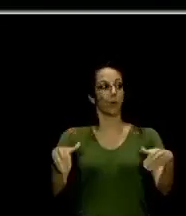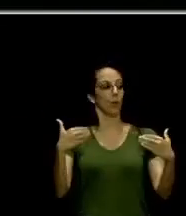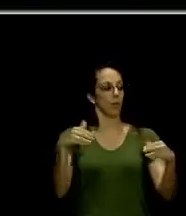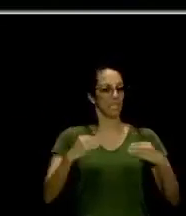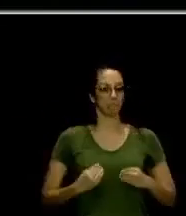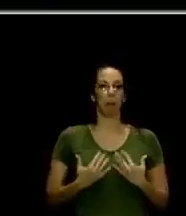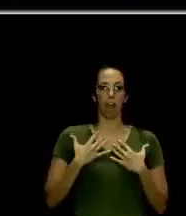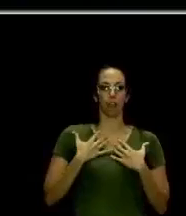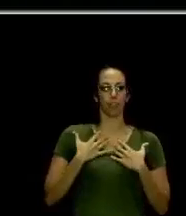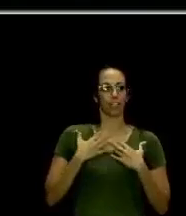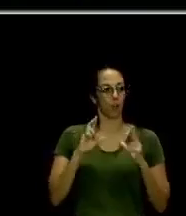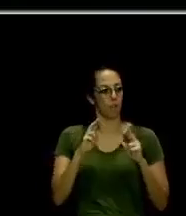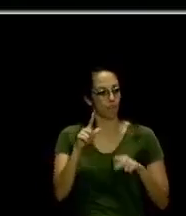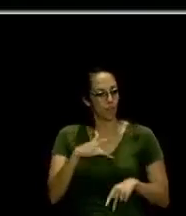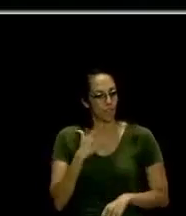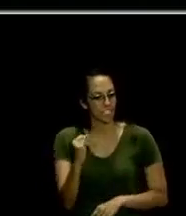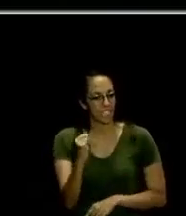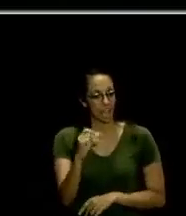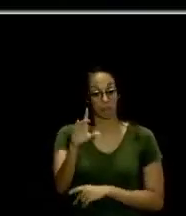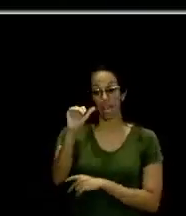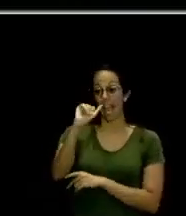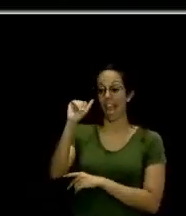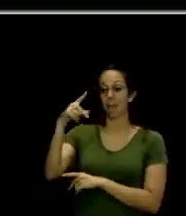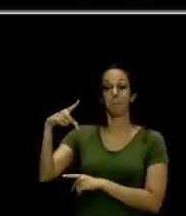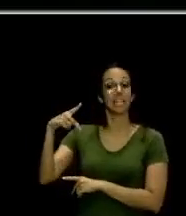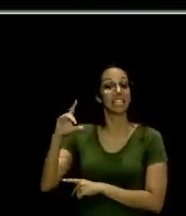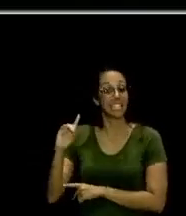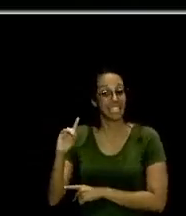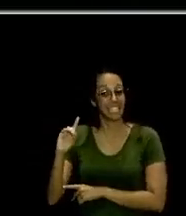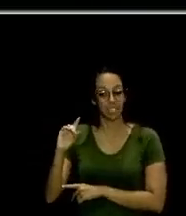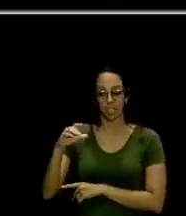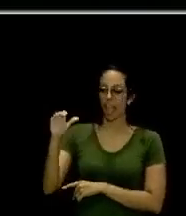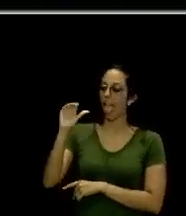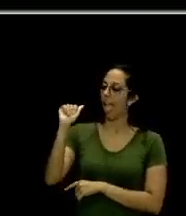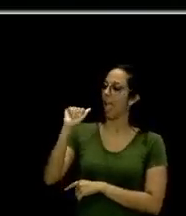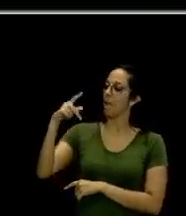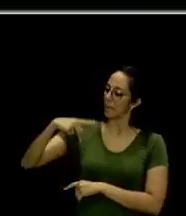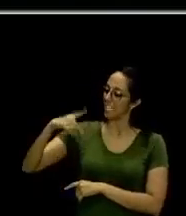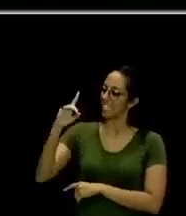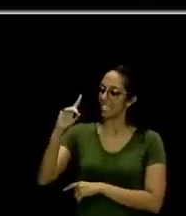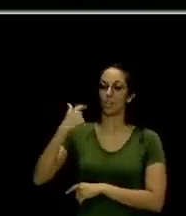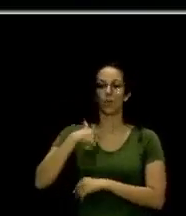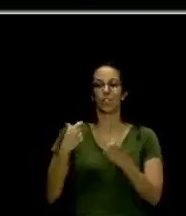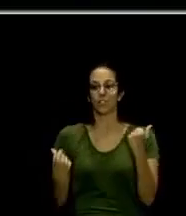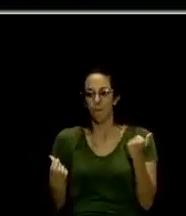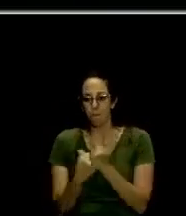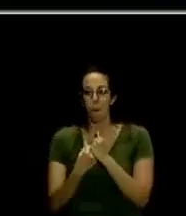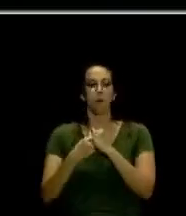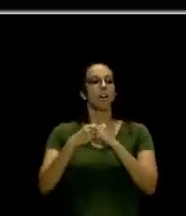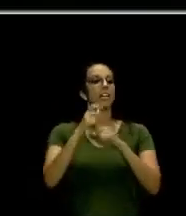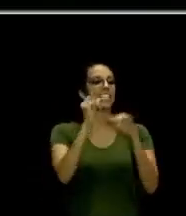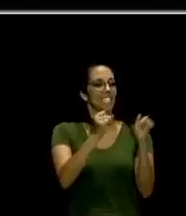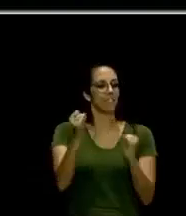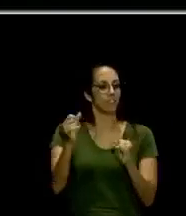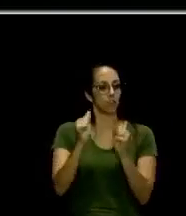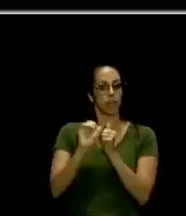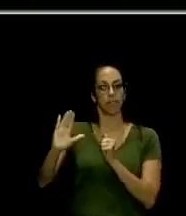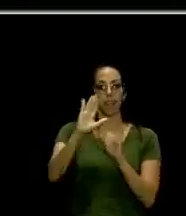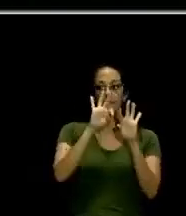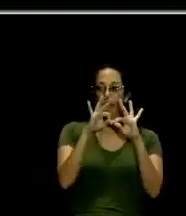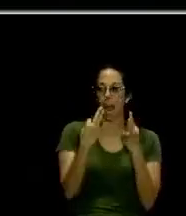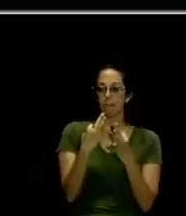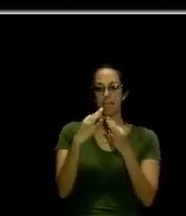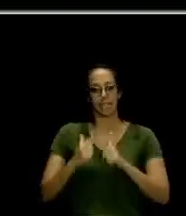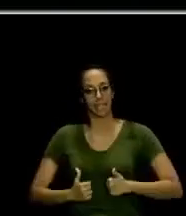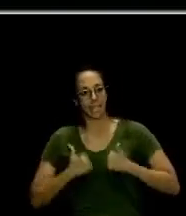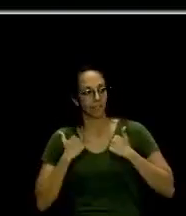well. At APD, we have a sacred mission of supporting individuals with disabilities and their families in living and learning and